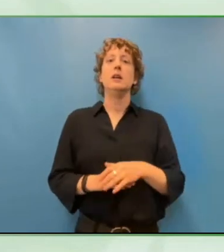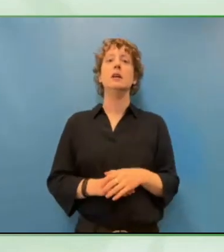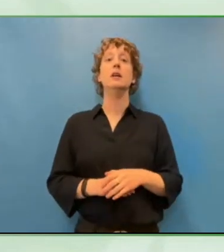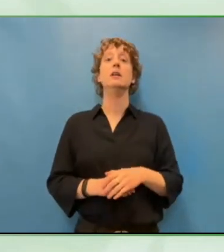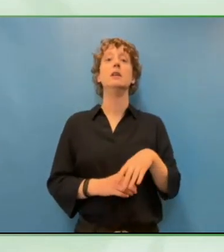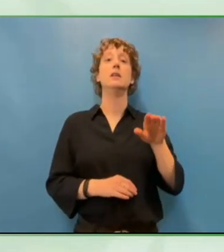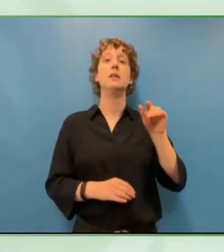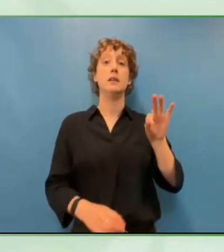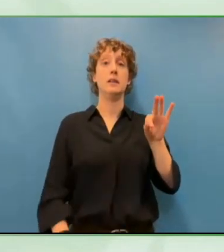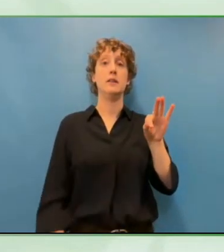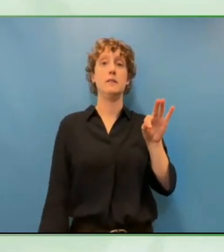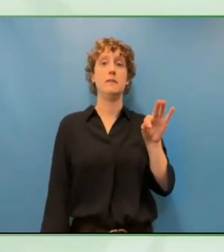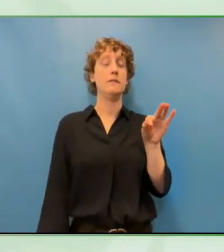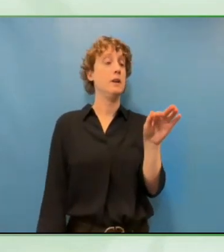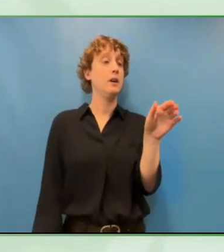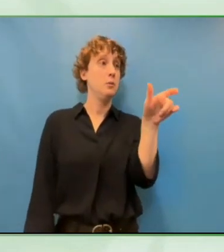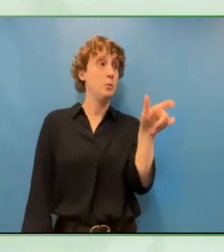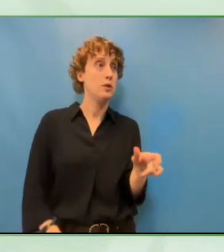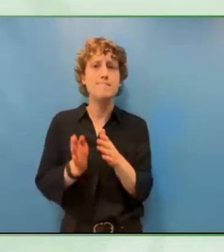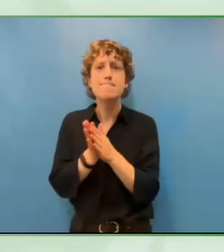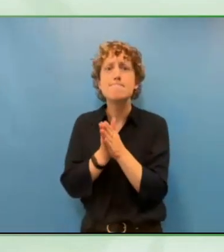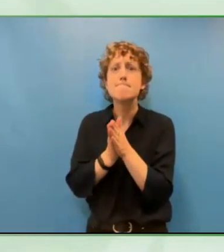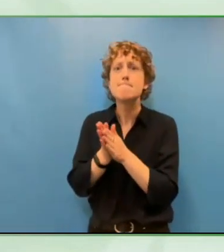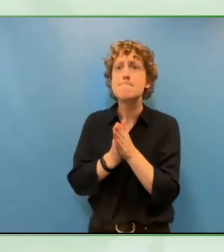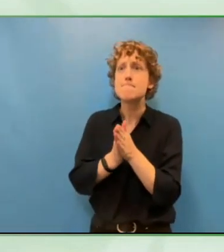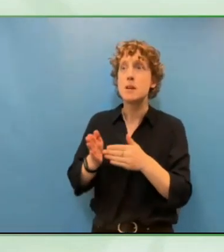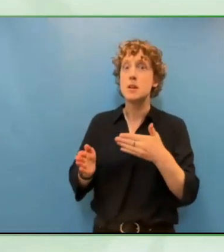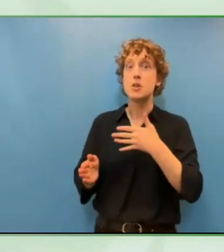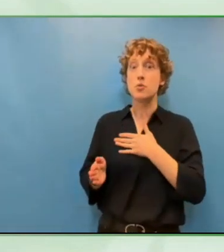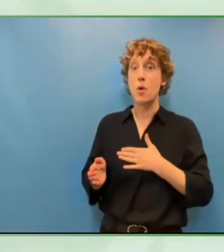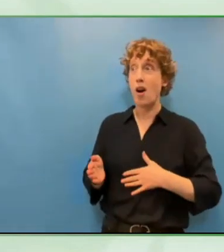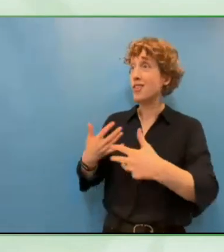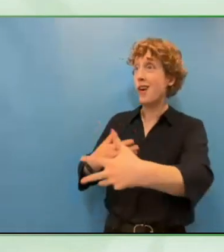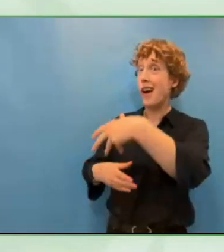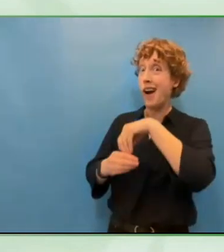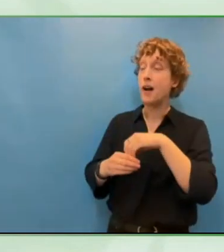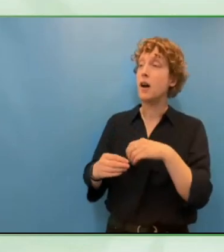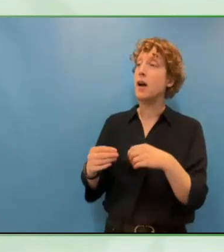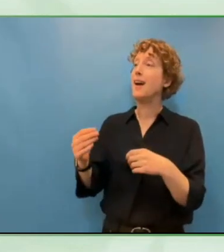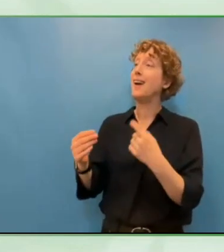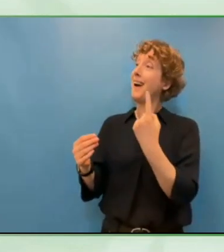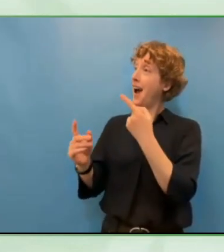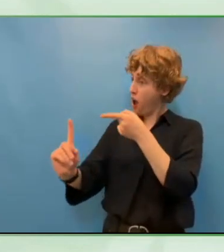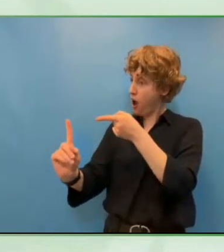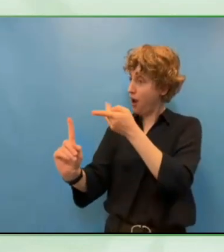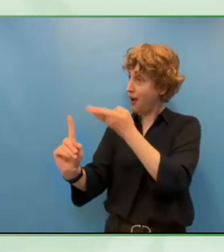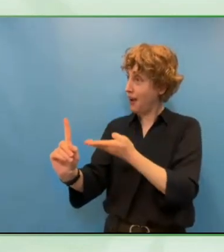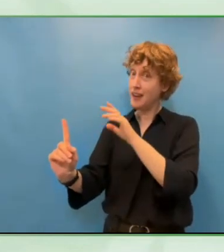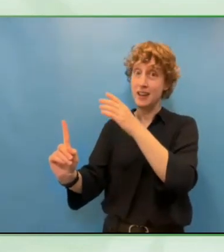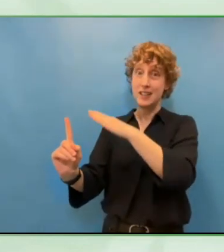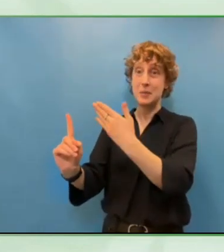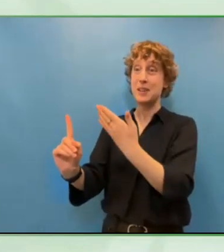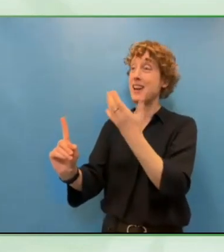a person with a disability, but they don't invite experts, they don't invite